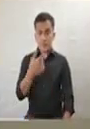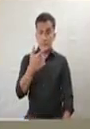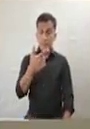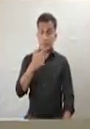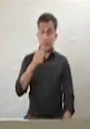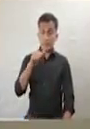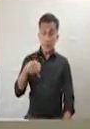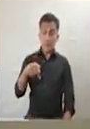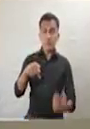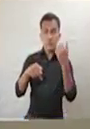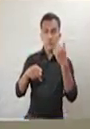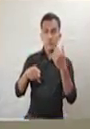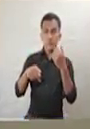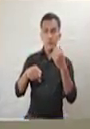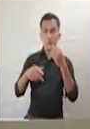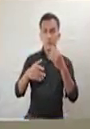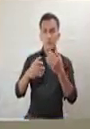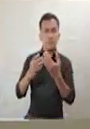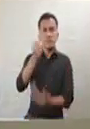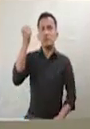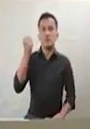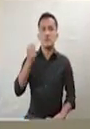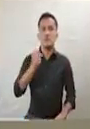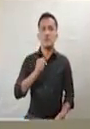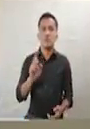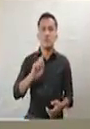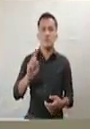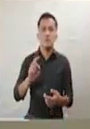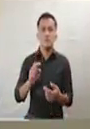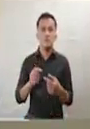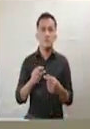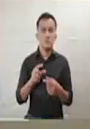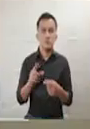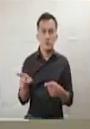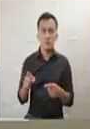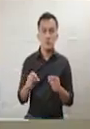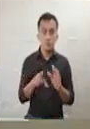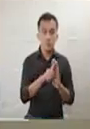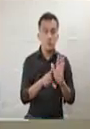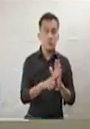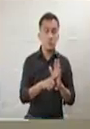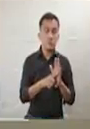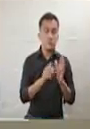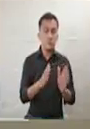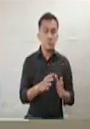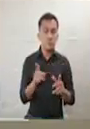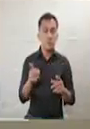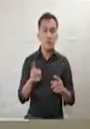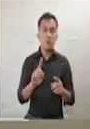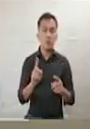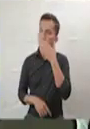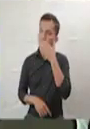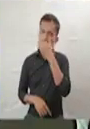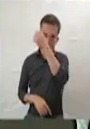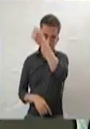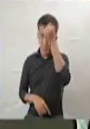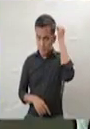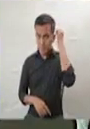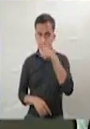yung pinaka-missing? And as a legislator, what would you do to push for that? Maraming salamat.